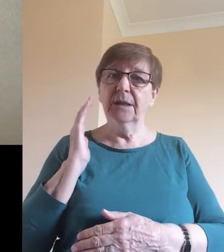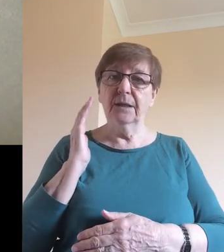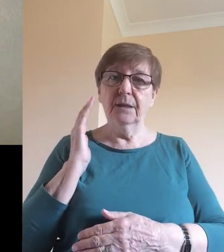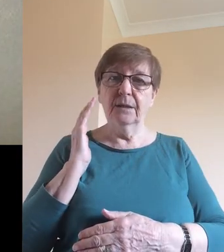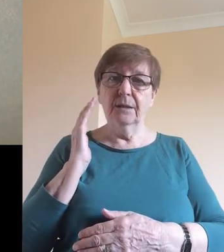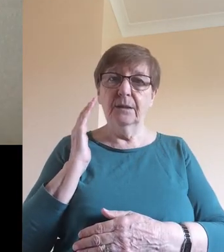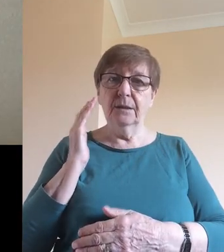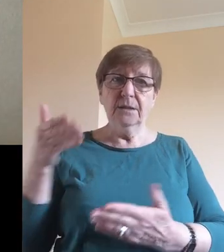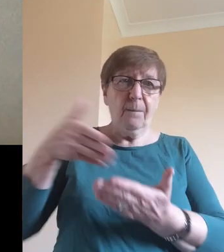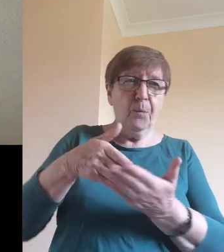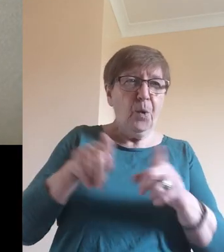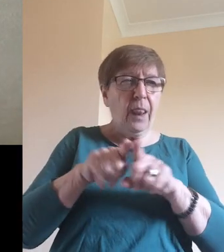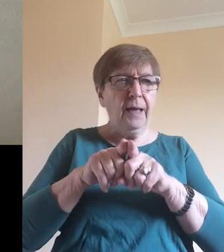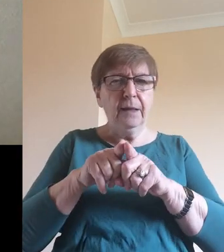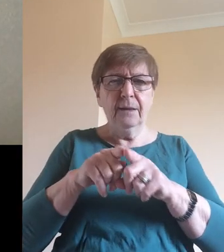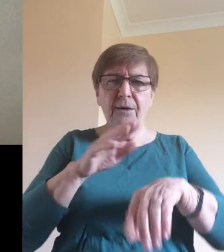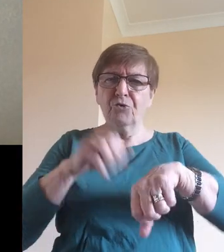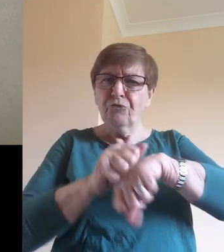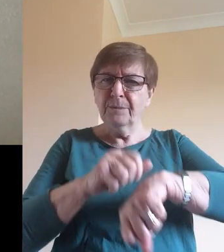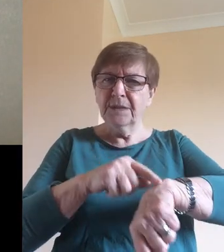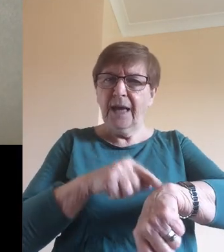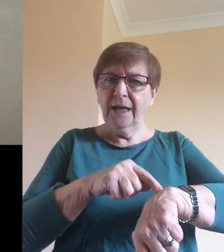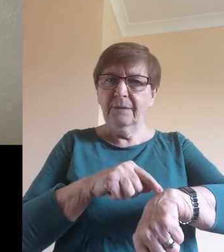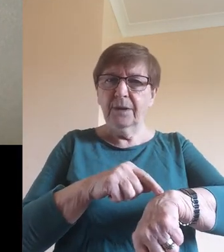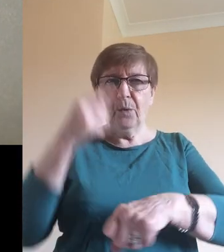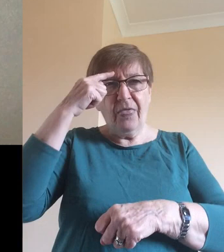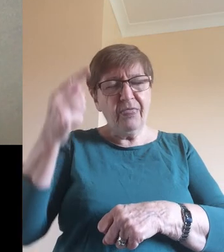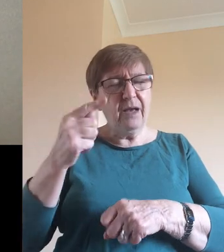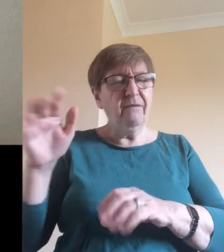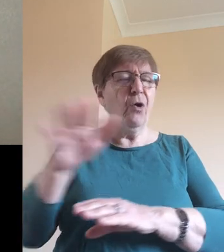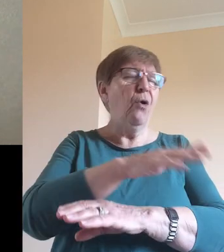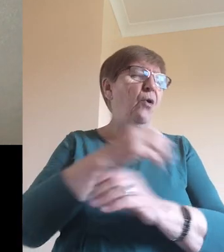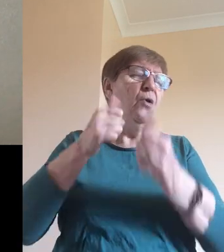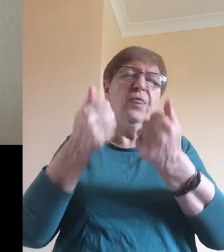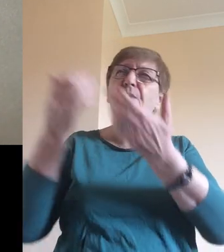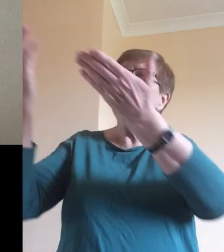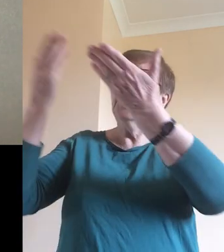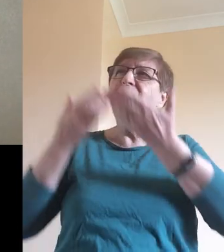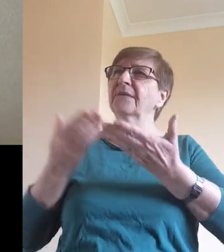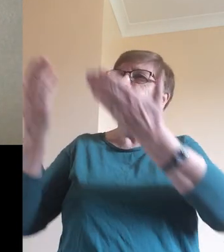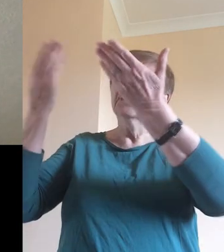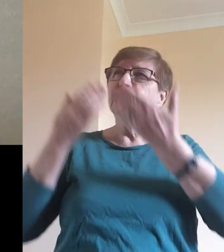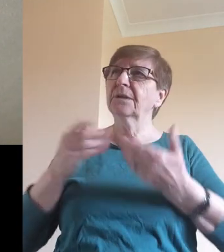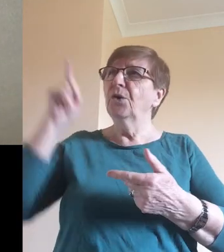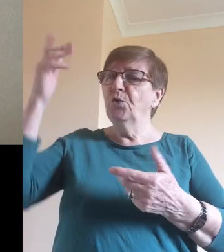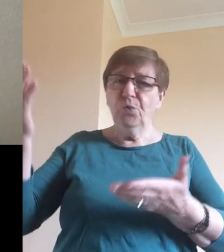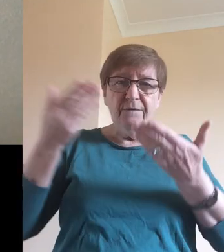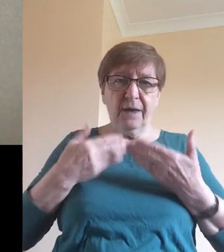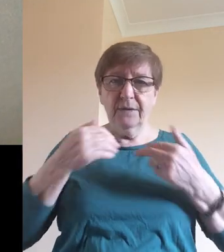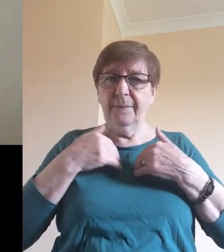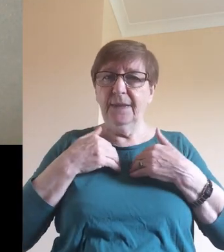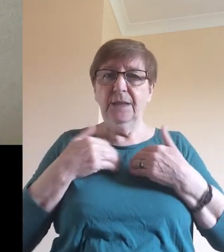it's more like Christmas and Easter. When I think of all of the good gifts that you have given to